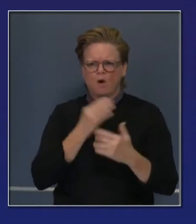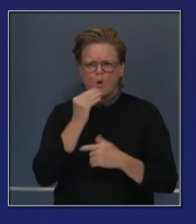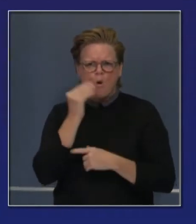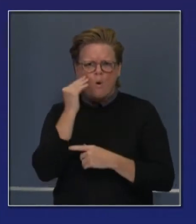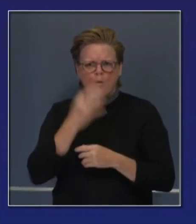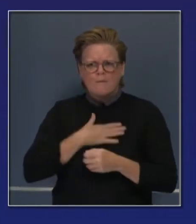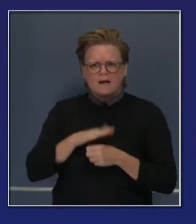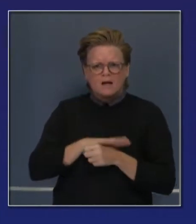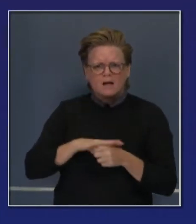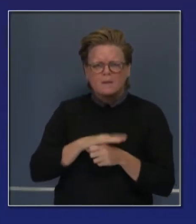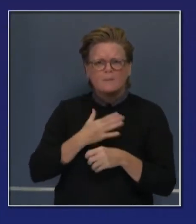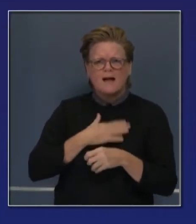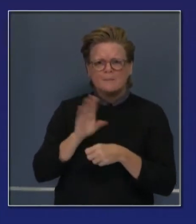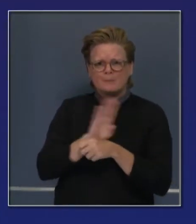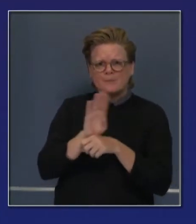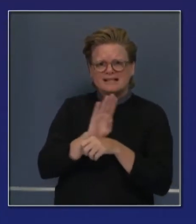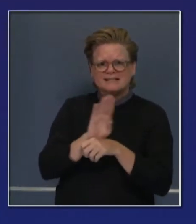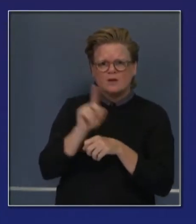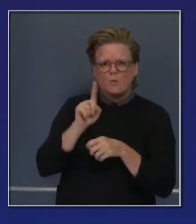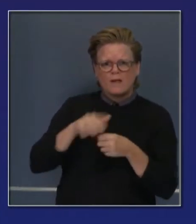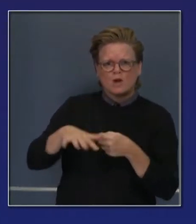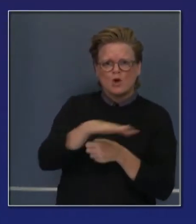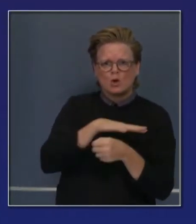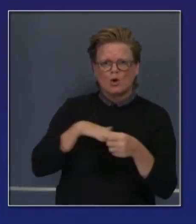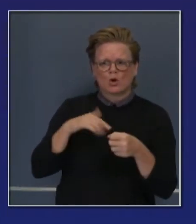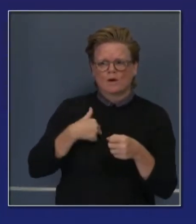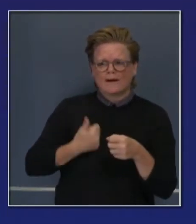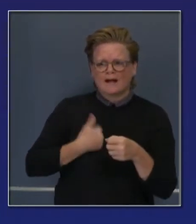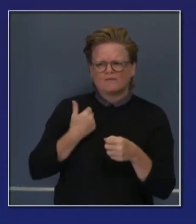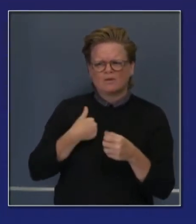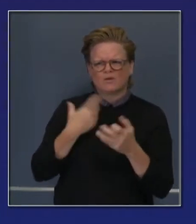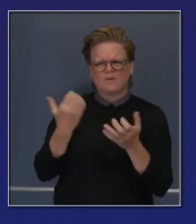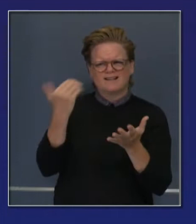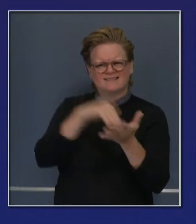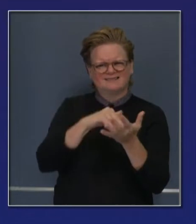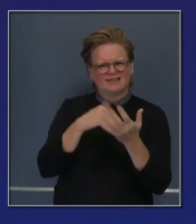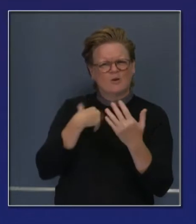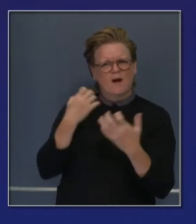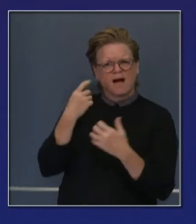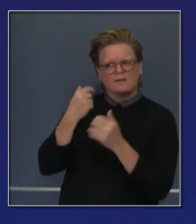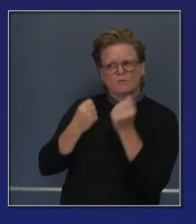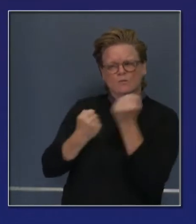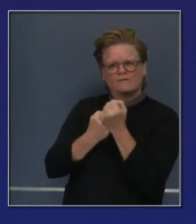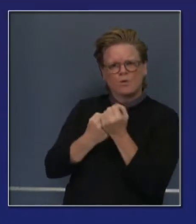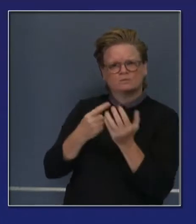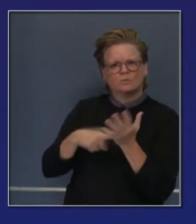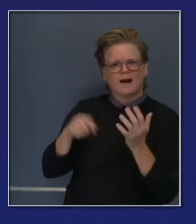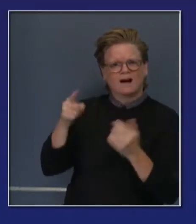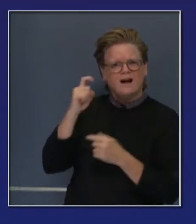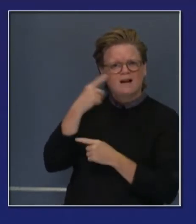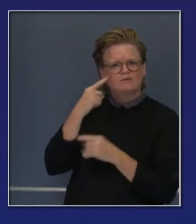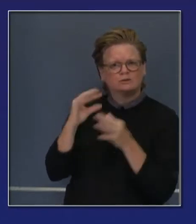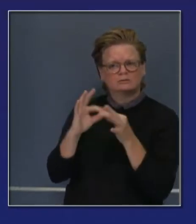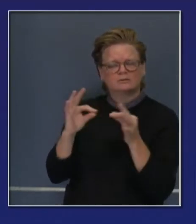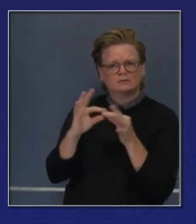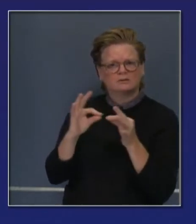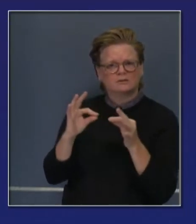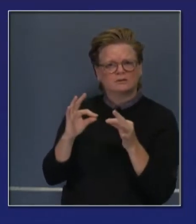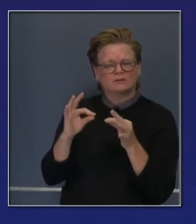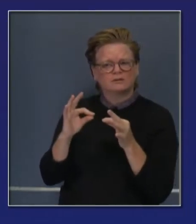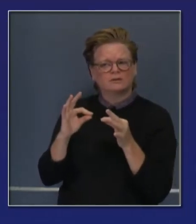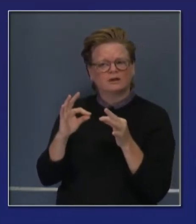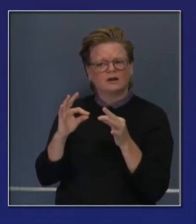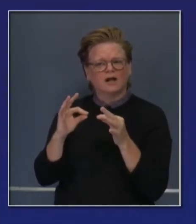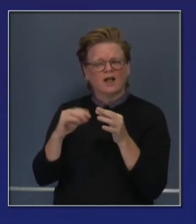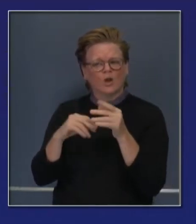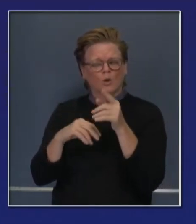want to reiterate a couple of points that the governor made. First, counties are going to be slow moving through this.